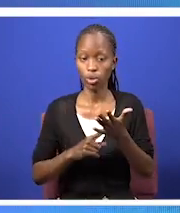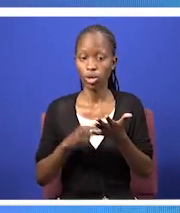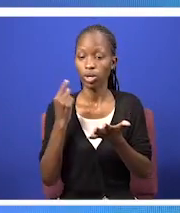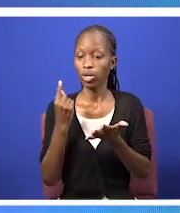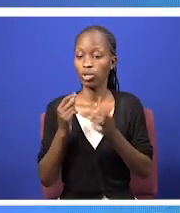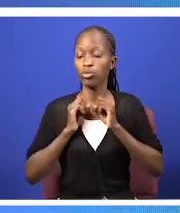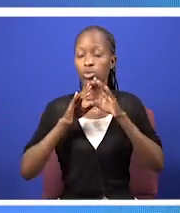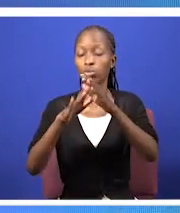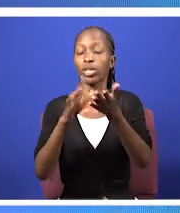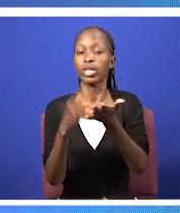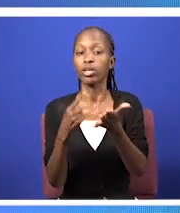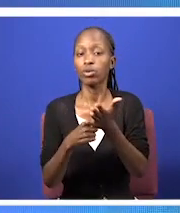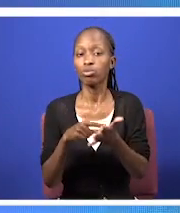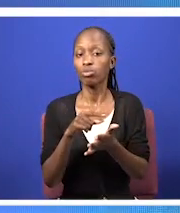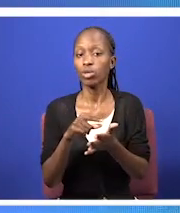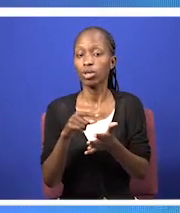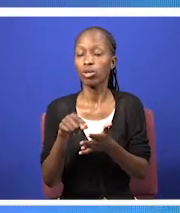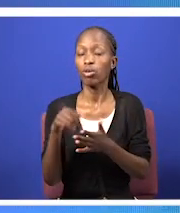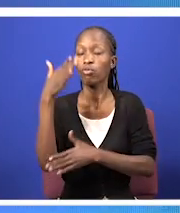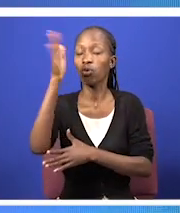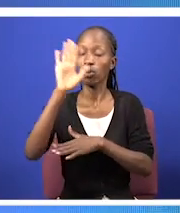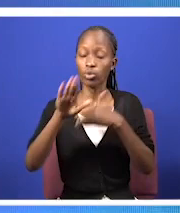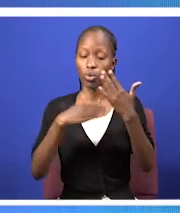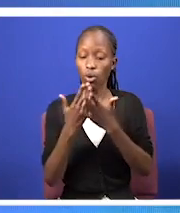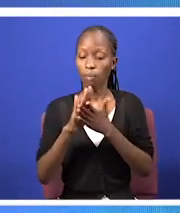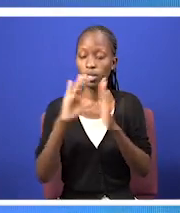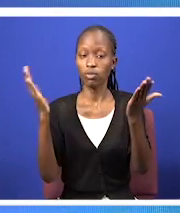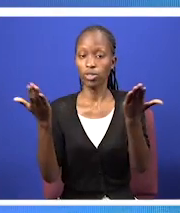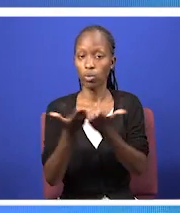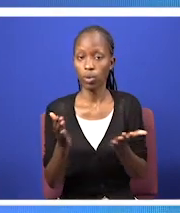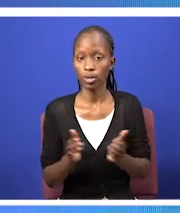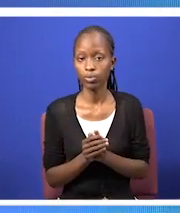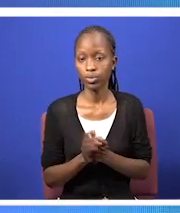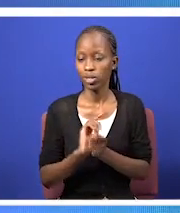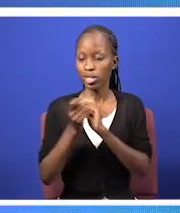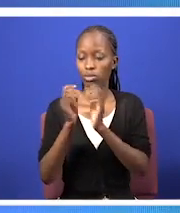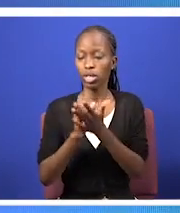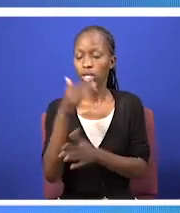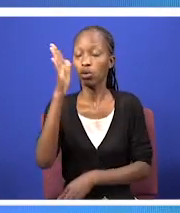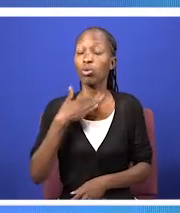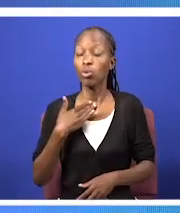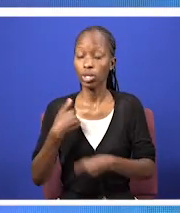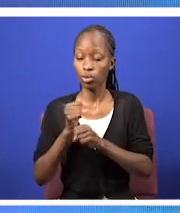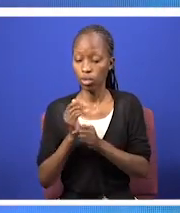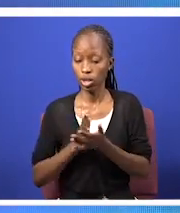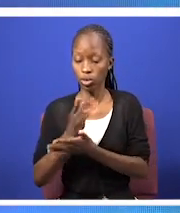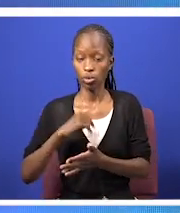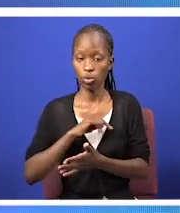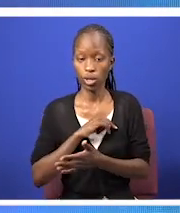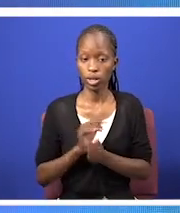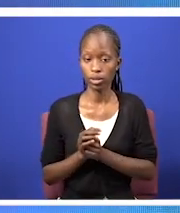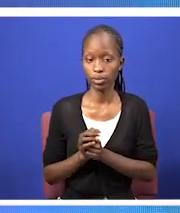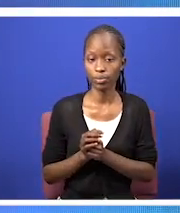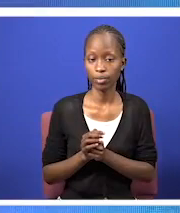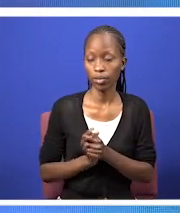kingdom to every living soul. The transformation that God wants to create through us is a result of